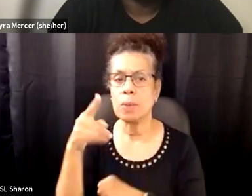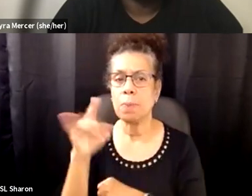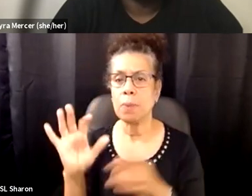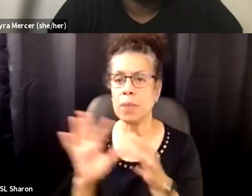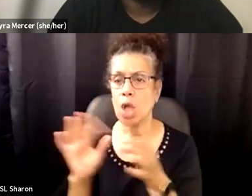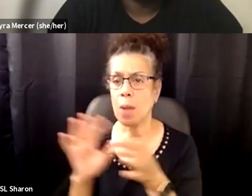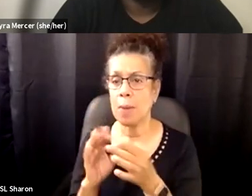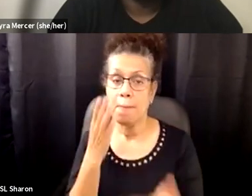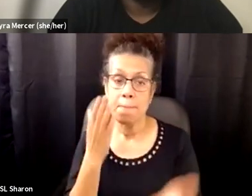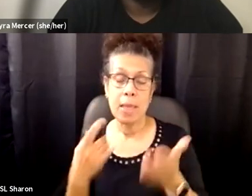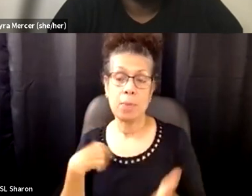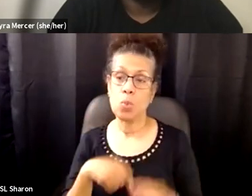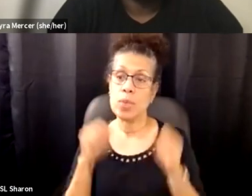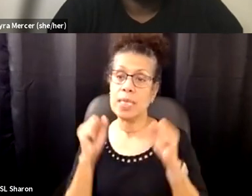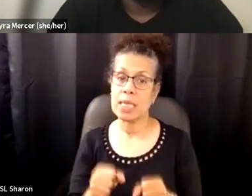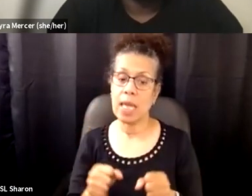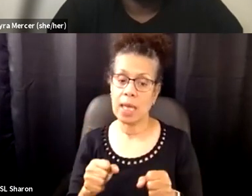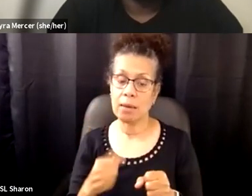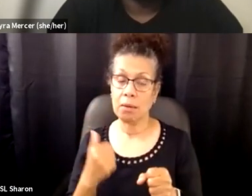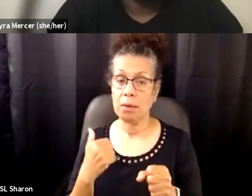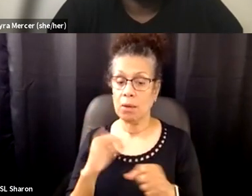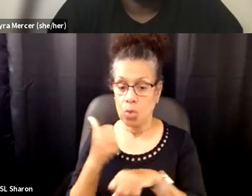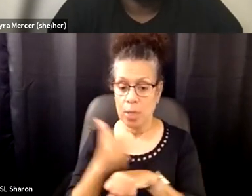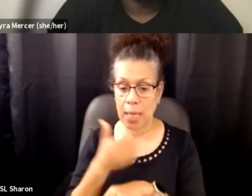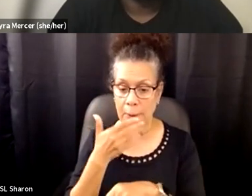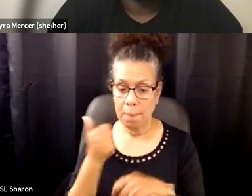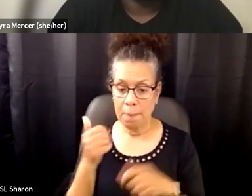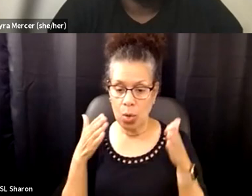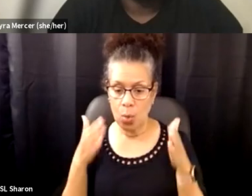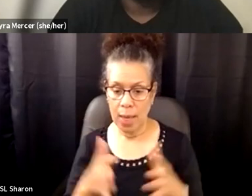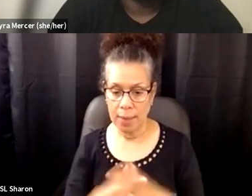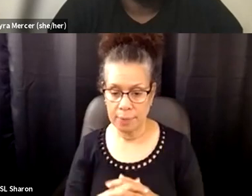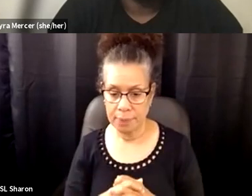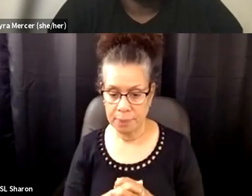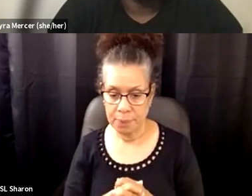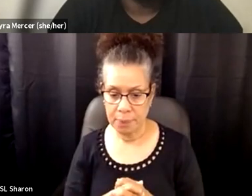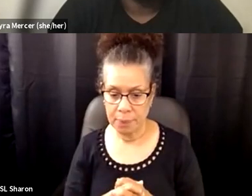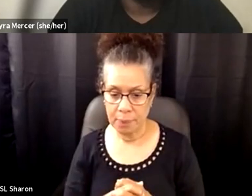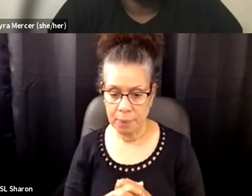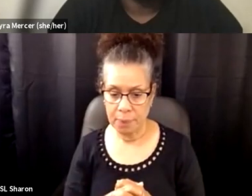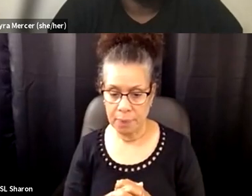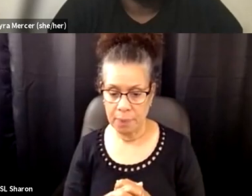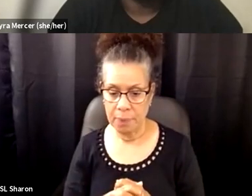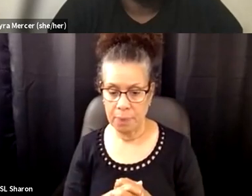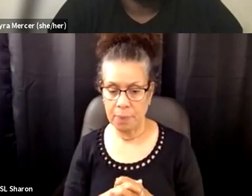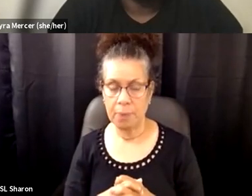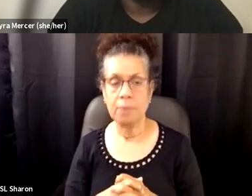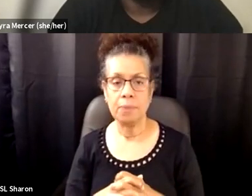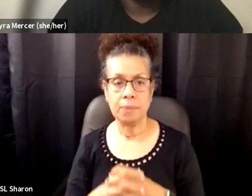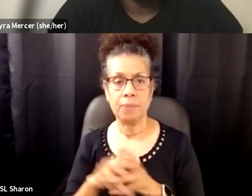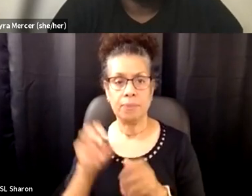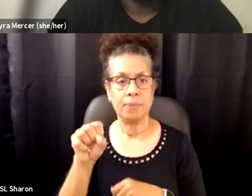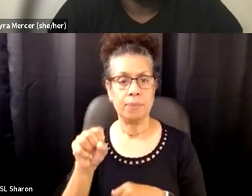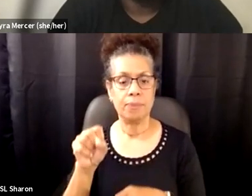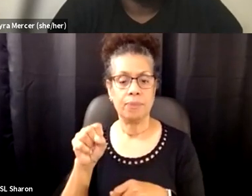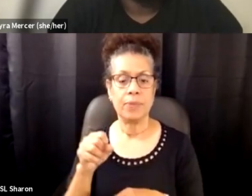be a way that we can come up with a plan with regard to that you know that that that has been a concern um